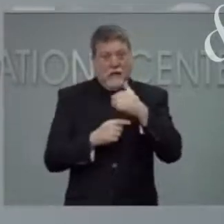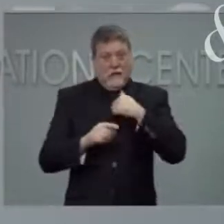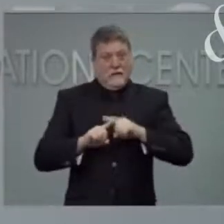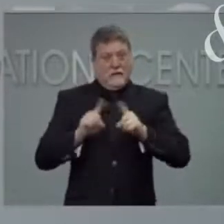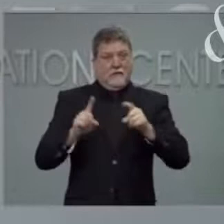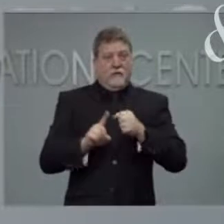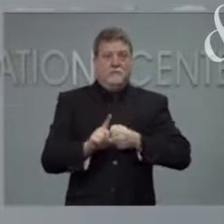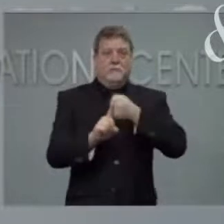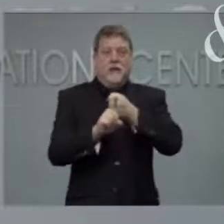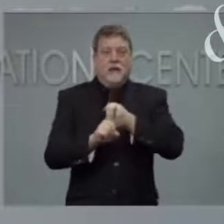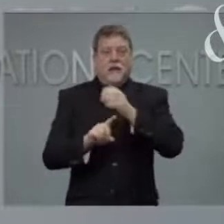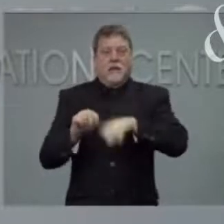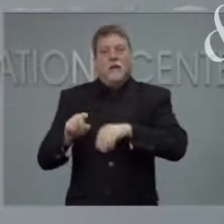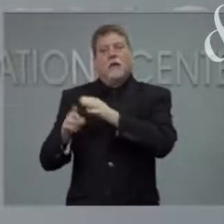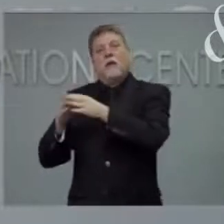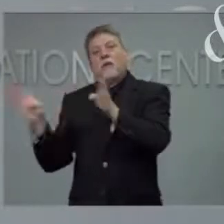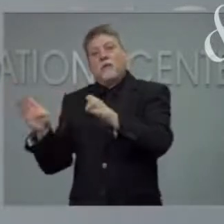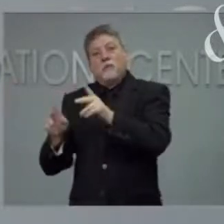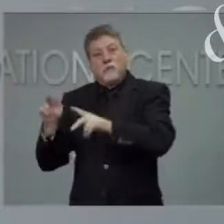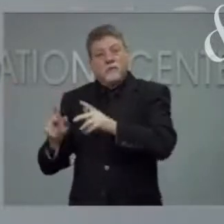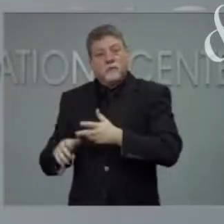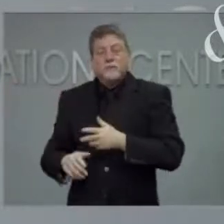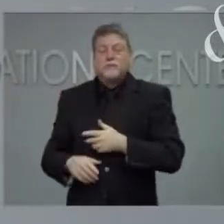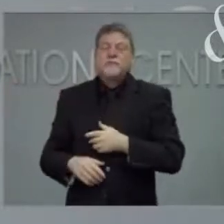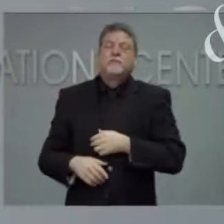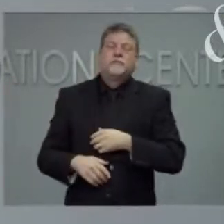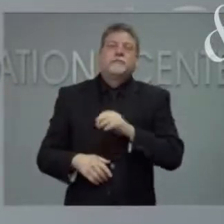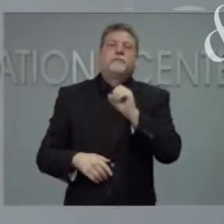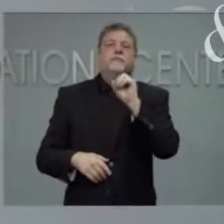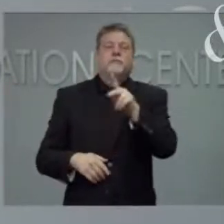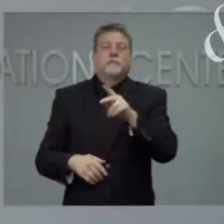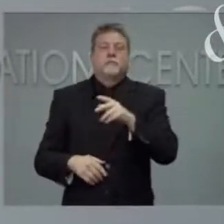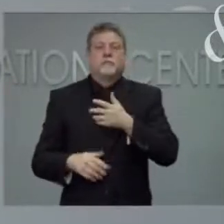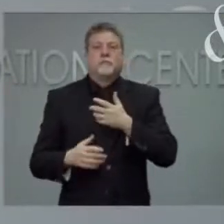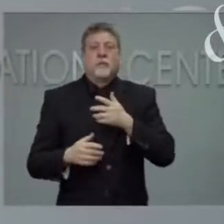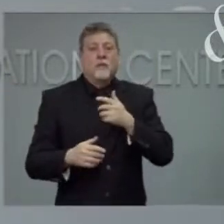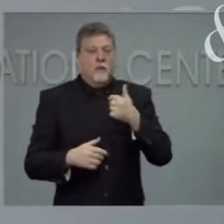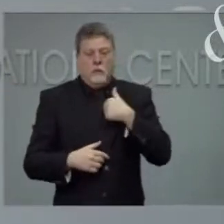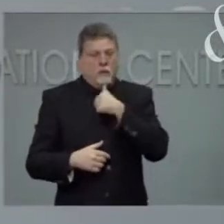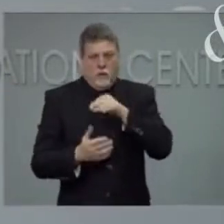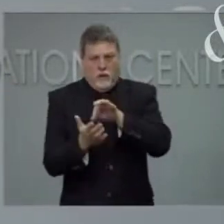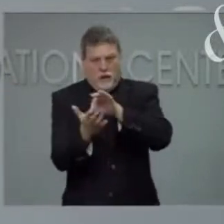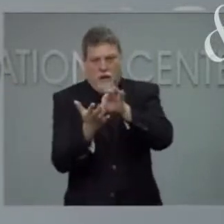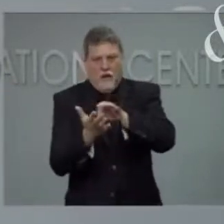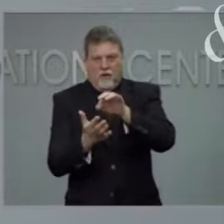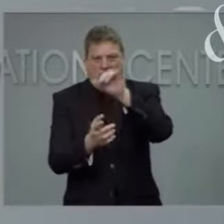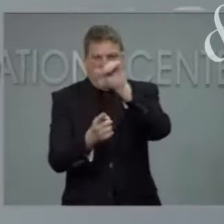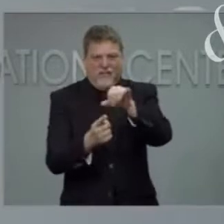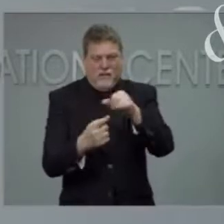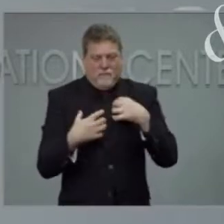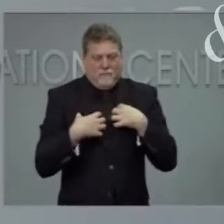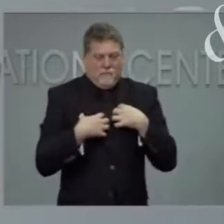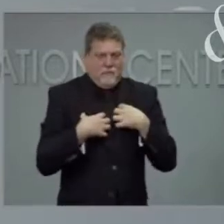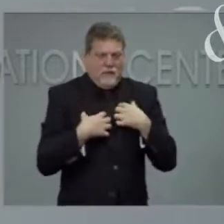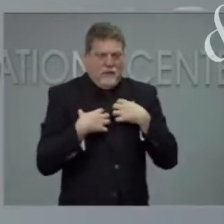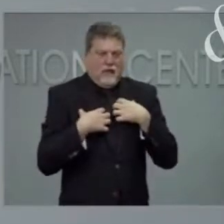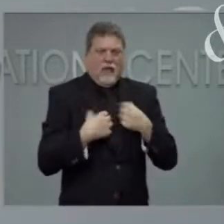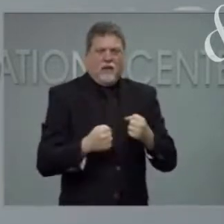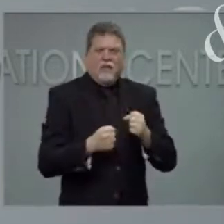Hi, Rose. So we don't collect medical information within the CVMS system. We do collect race,